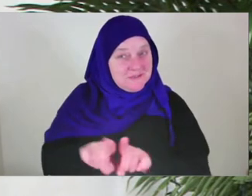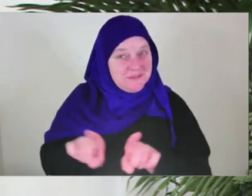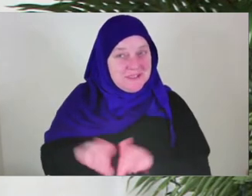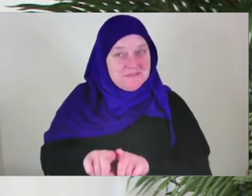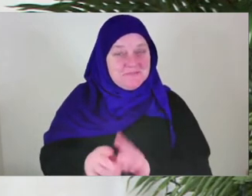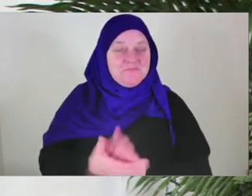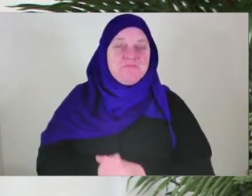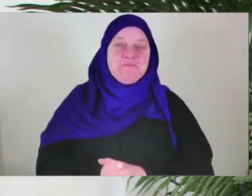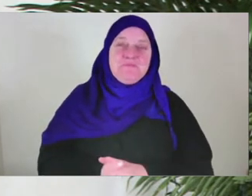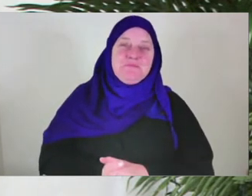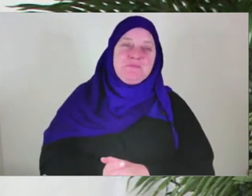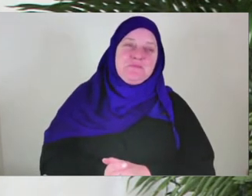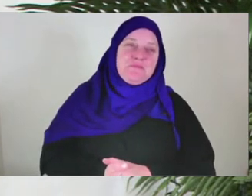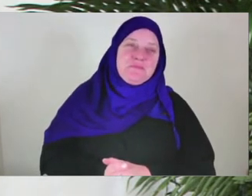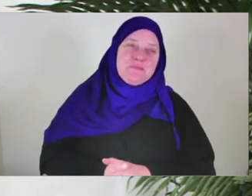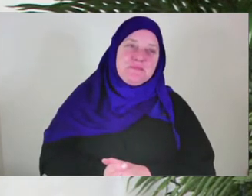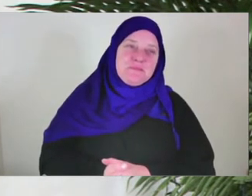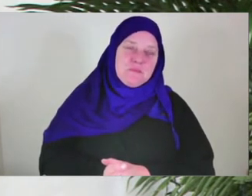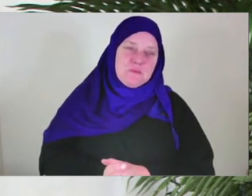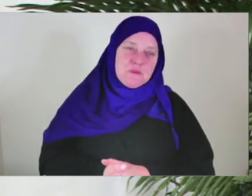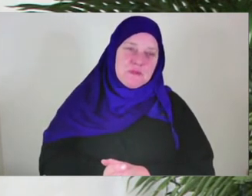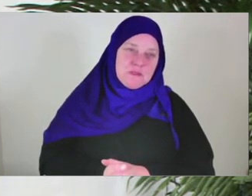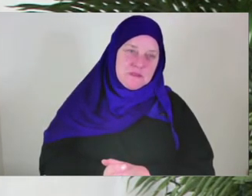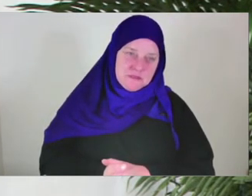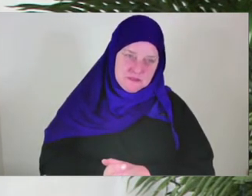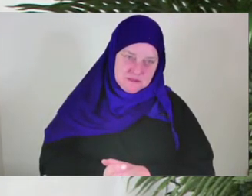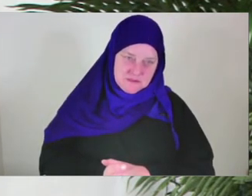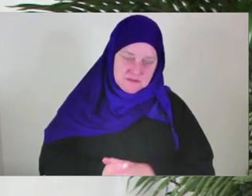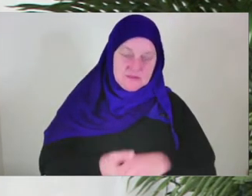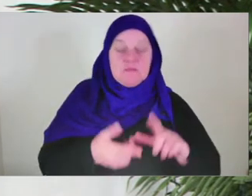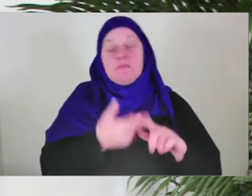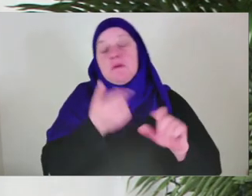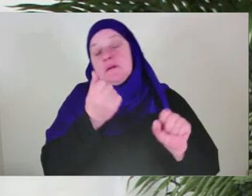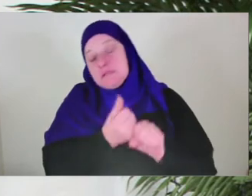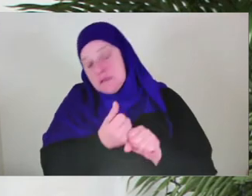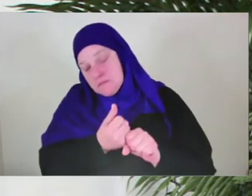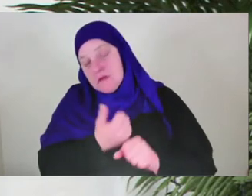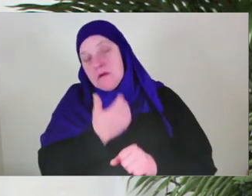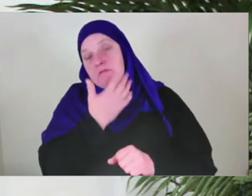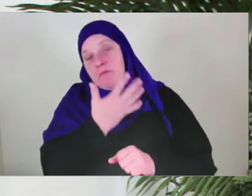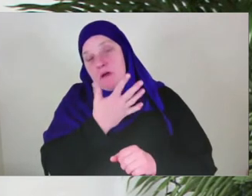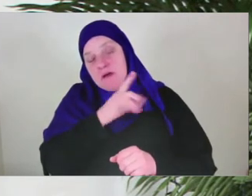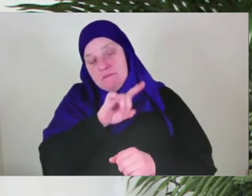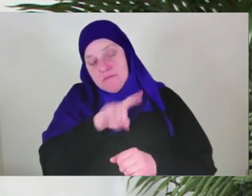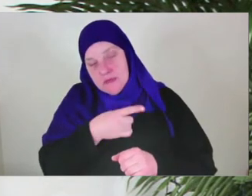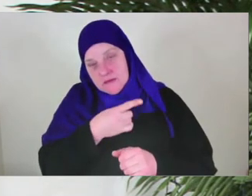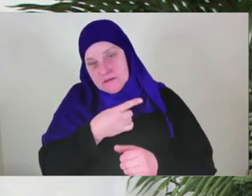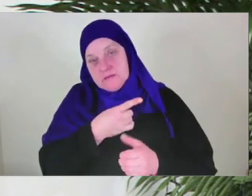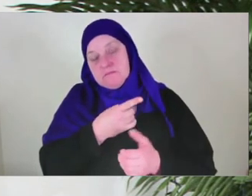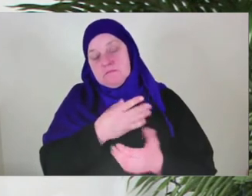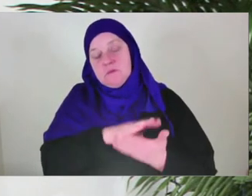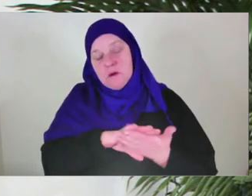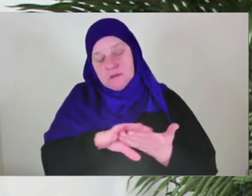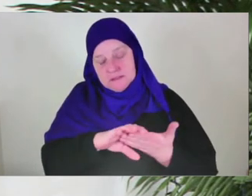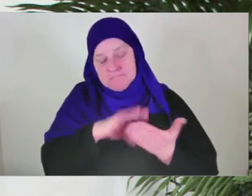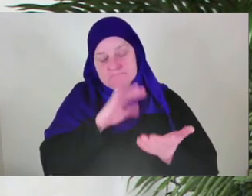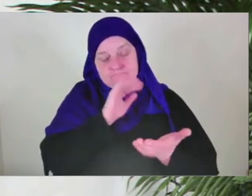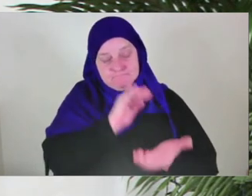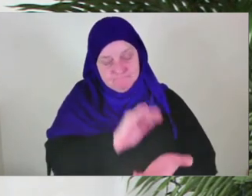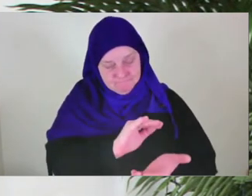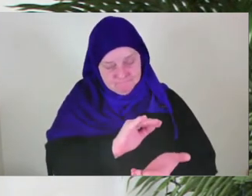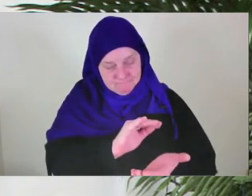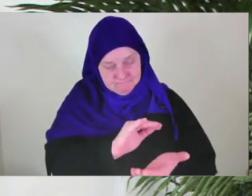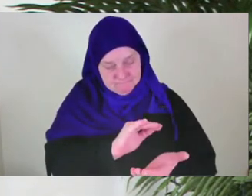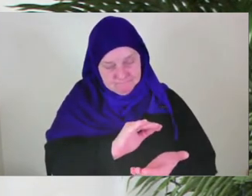Sheikh Mansour, that let's say I have that 5,000, 1 year passes, by the grace of God, I have no emergencies, I pay my Khums on it, I